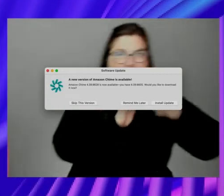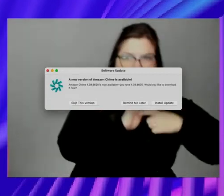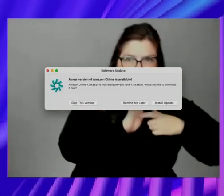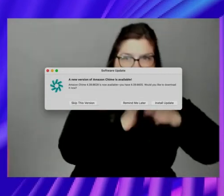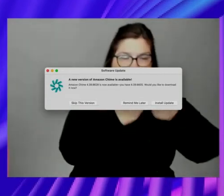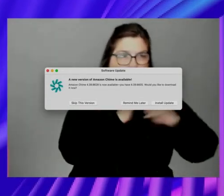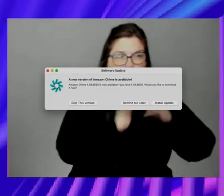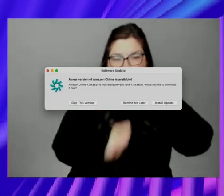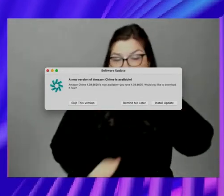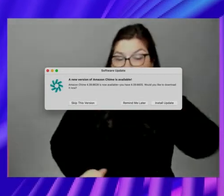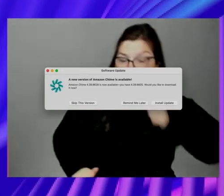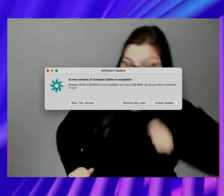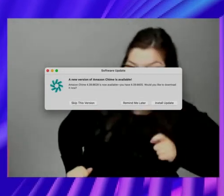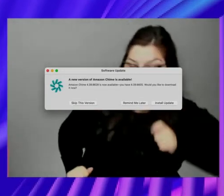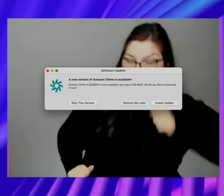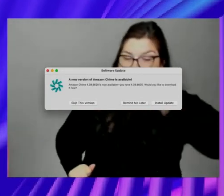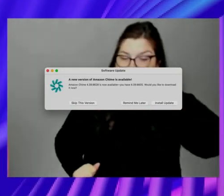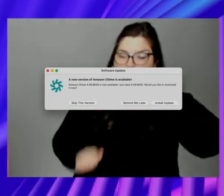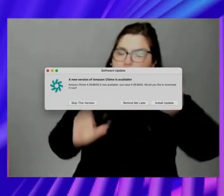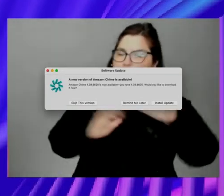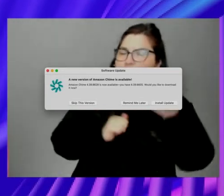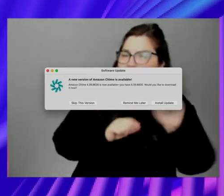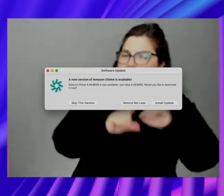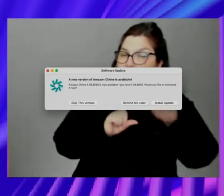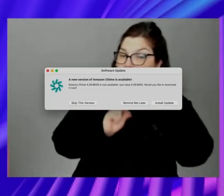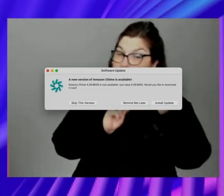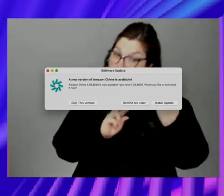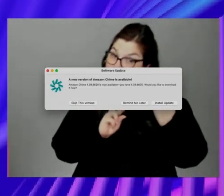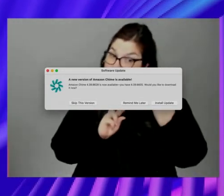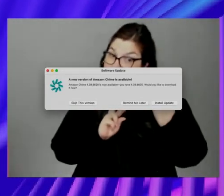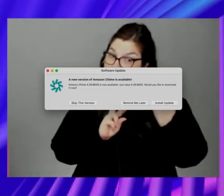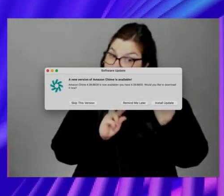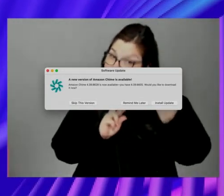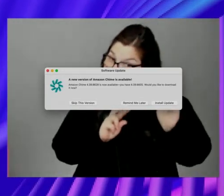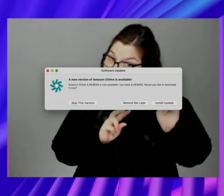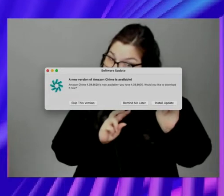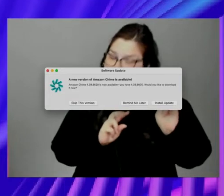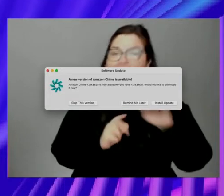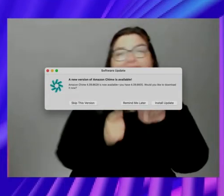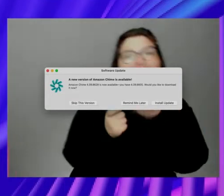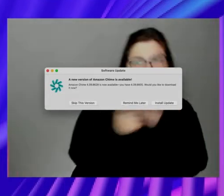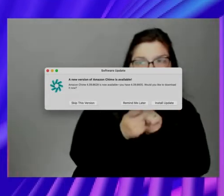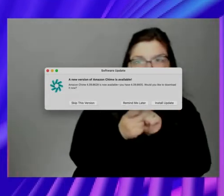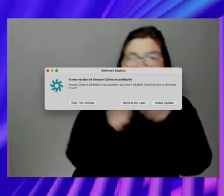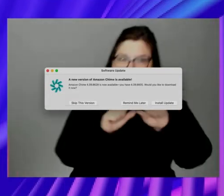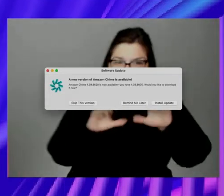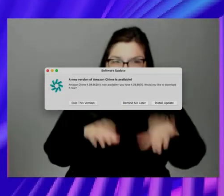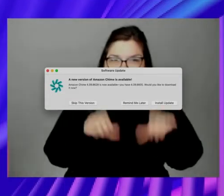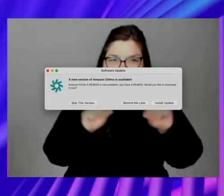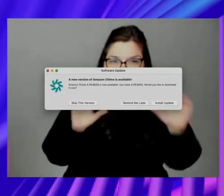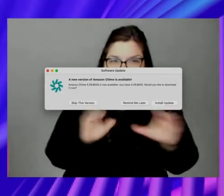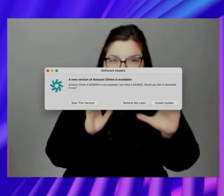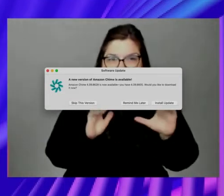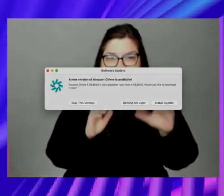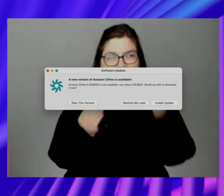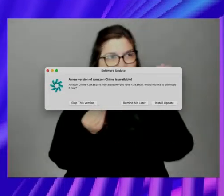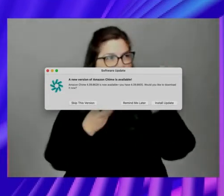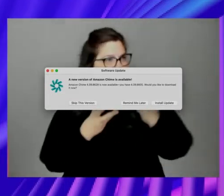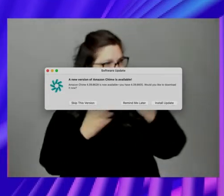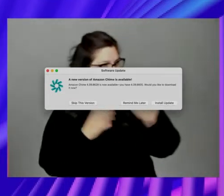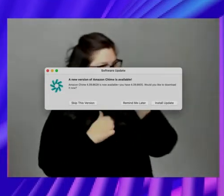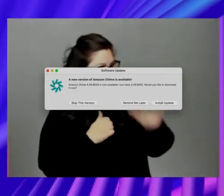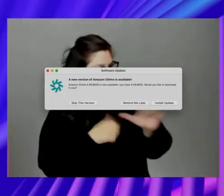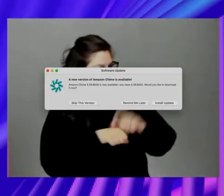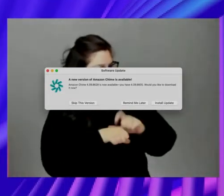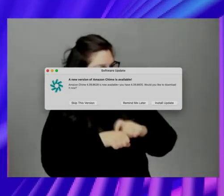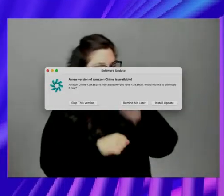where it says, you've done it, but I'm looking at you, I'm watching you. Exactly. Okay. And you can take action. Some That's what you customers say will to me all the time, Aaron. I'm watching you.